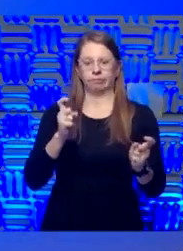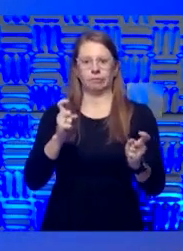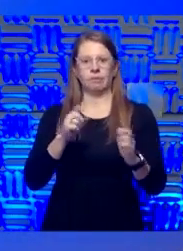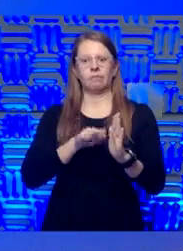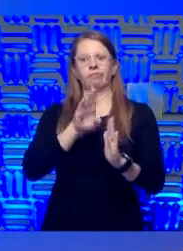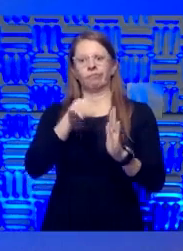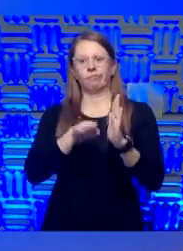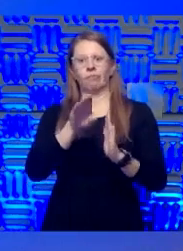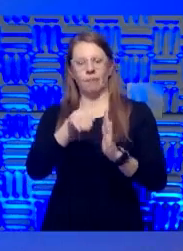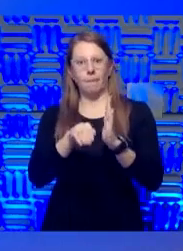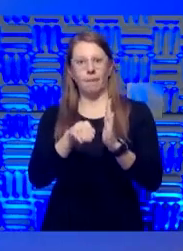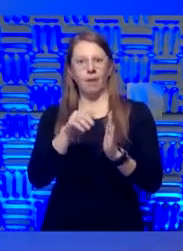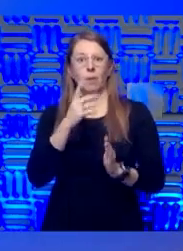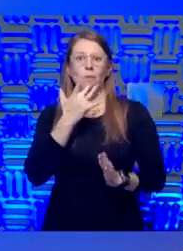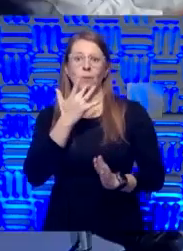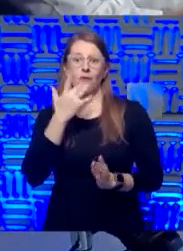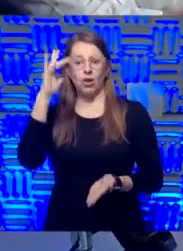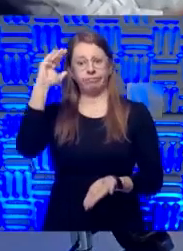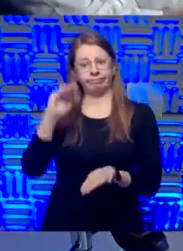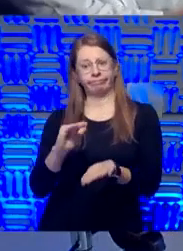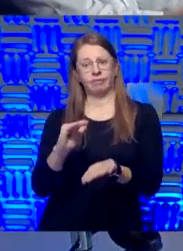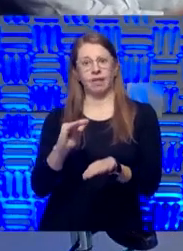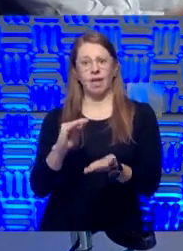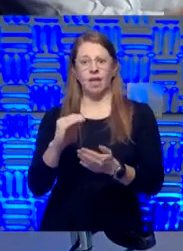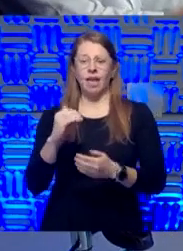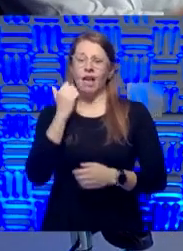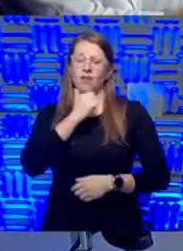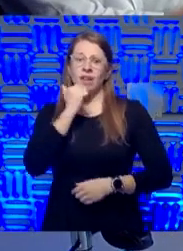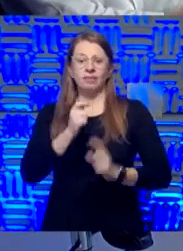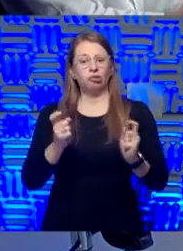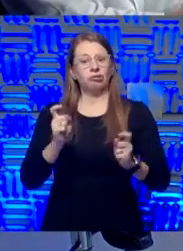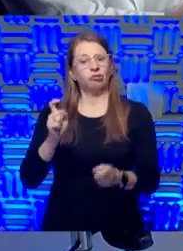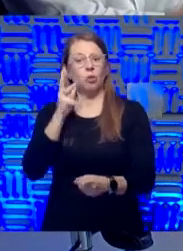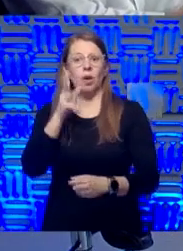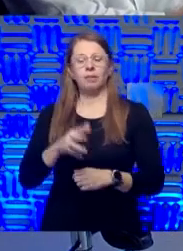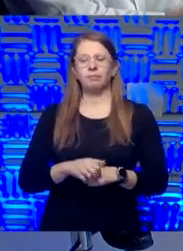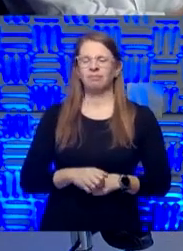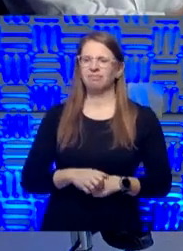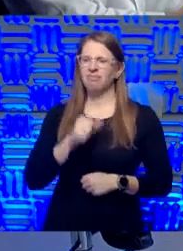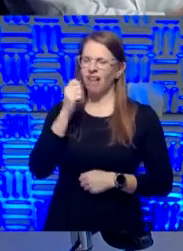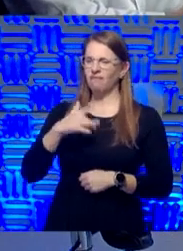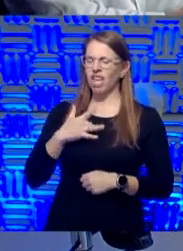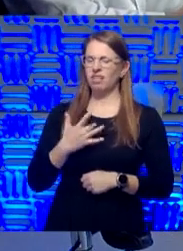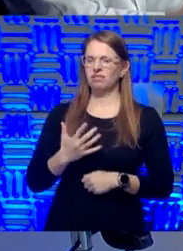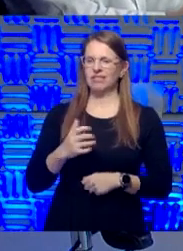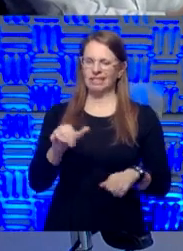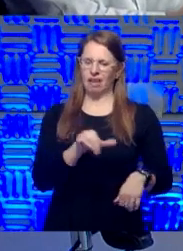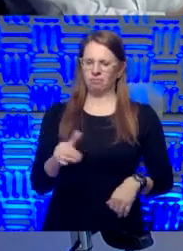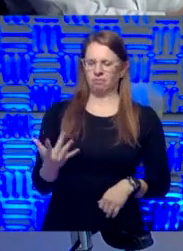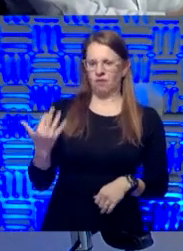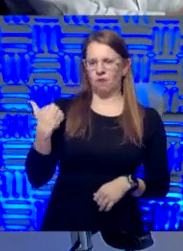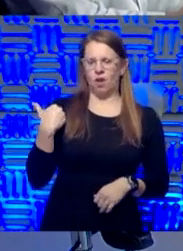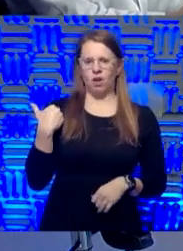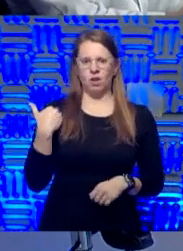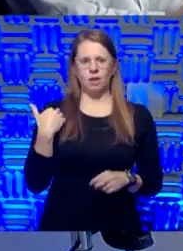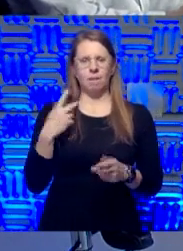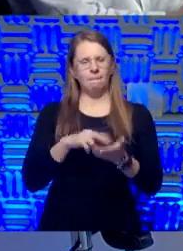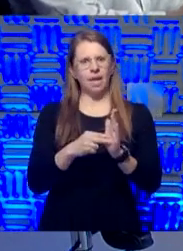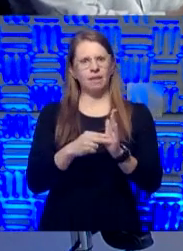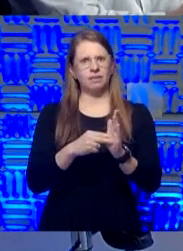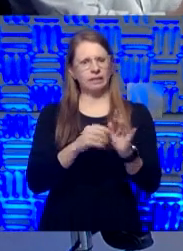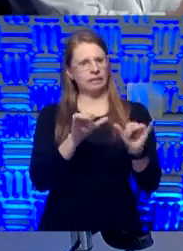better, but we go one day at a time. It's still not quite the same. This doesn't feel the same as it once did. I mean, people have a little shorter length of